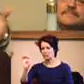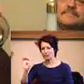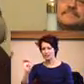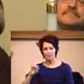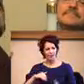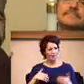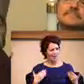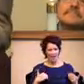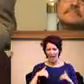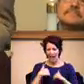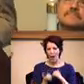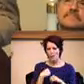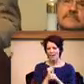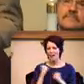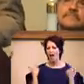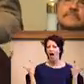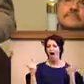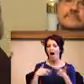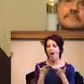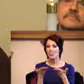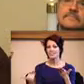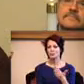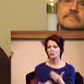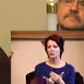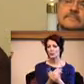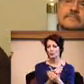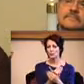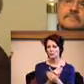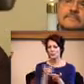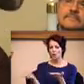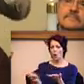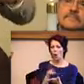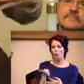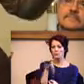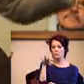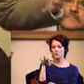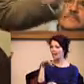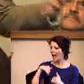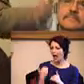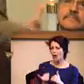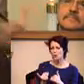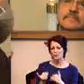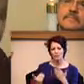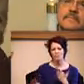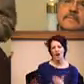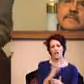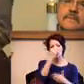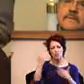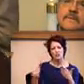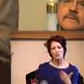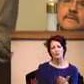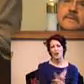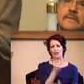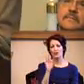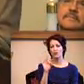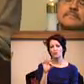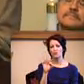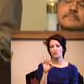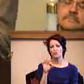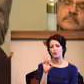all things new if that's really what the holy spirit's calling is Upon Our Lives how do we bring fresh eyes to those events to those things in our